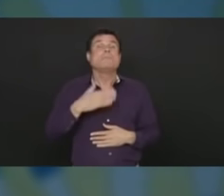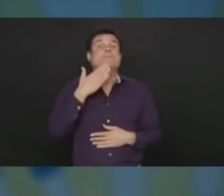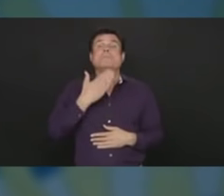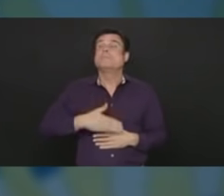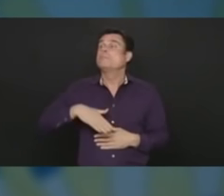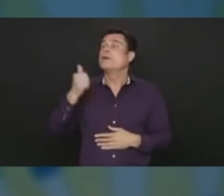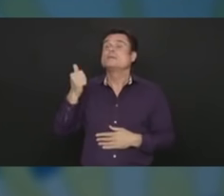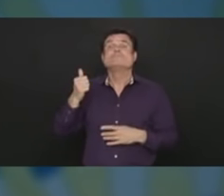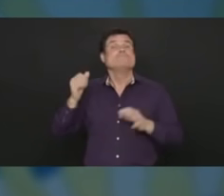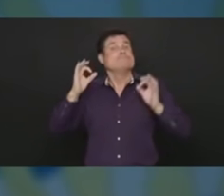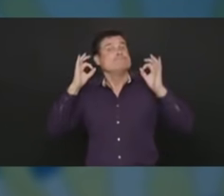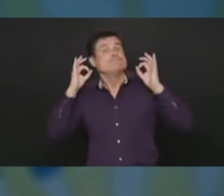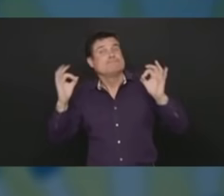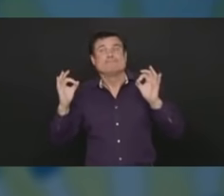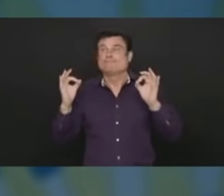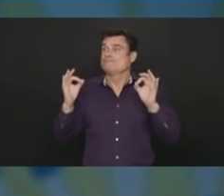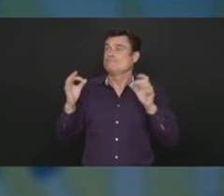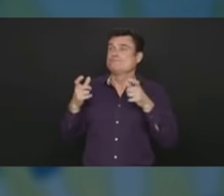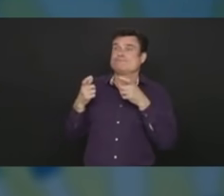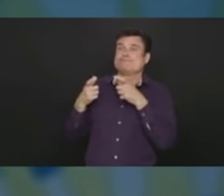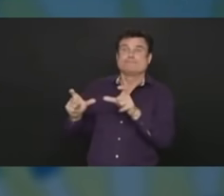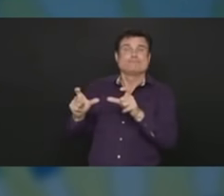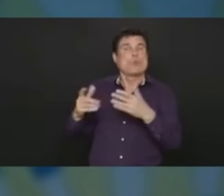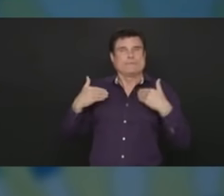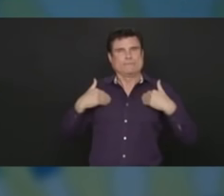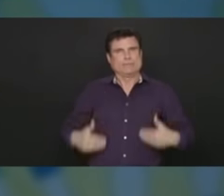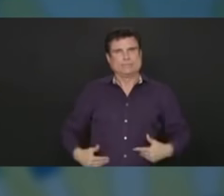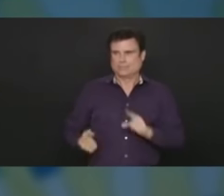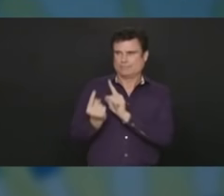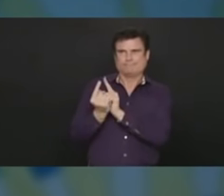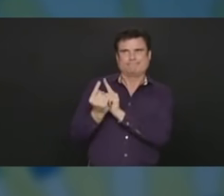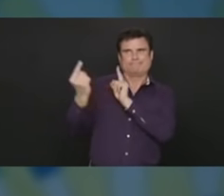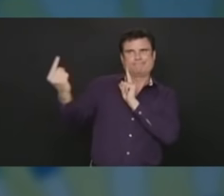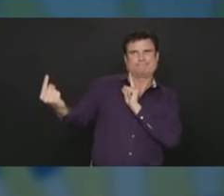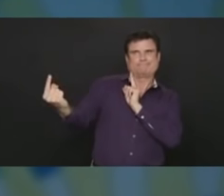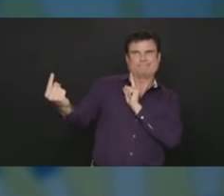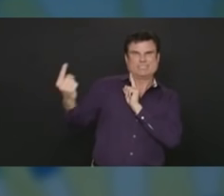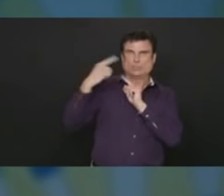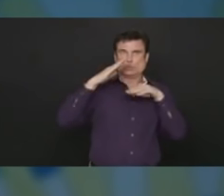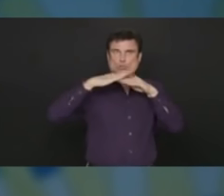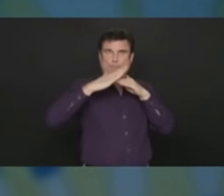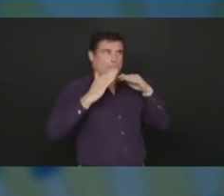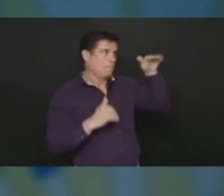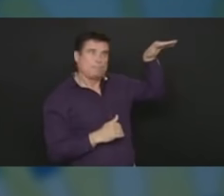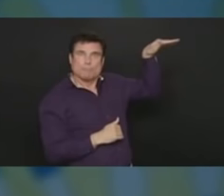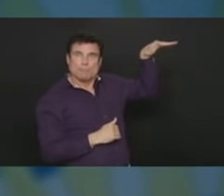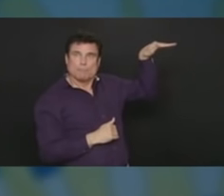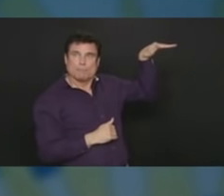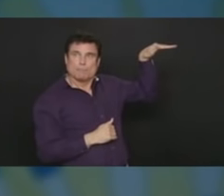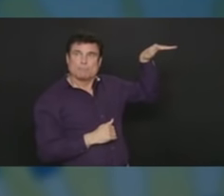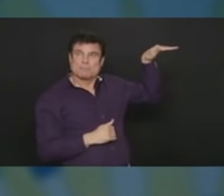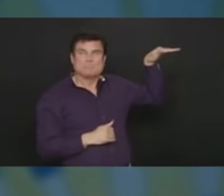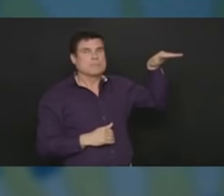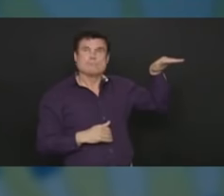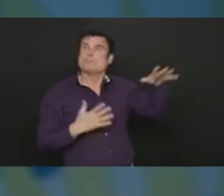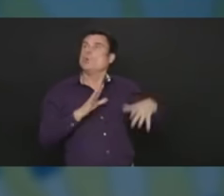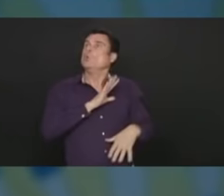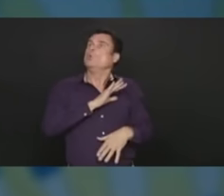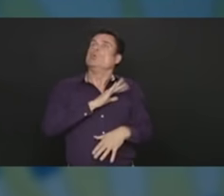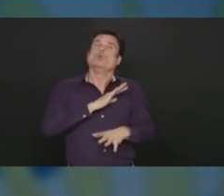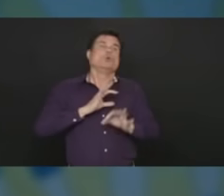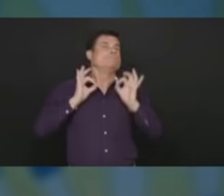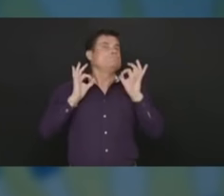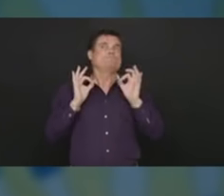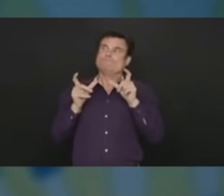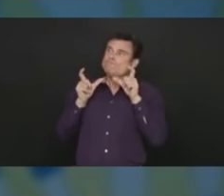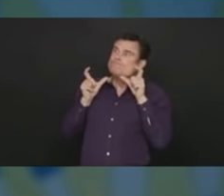the brakes on COVID-19, but we haven't stopped the car, and it's very unlikely that we're going to be able to, at least in the